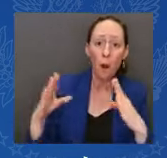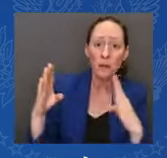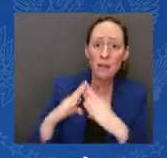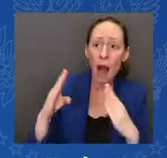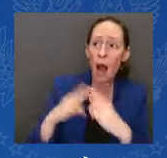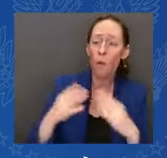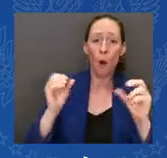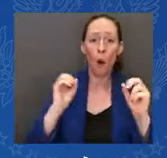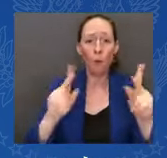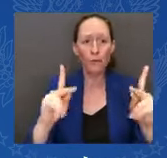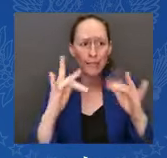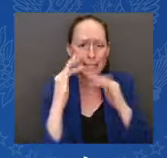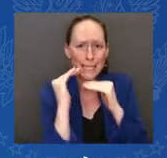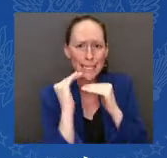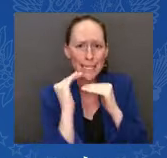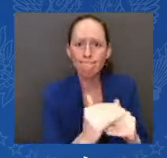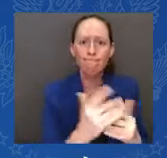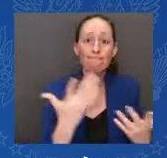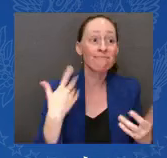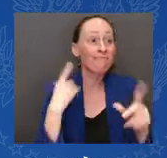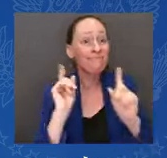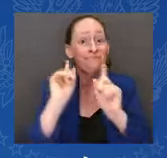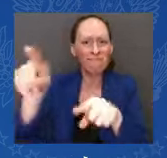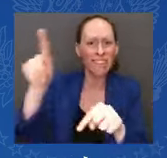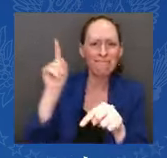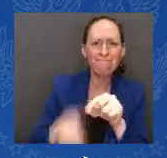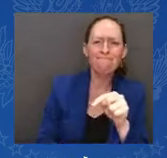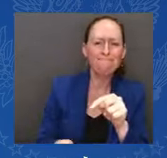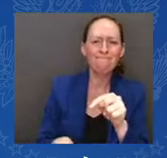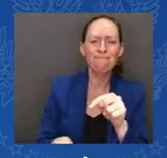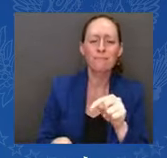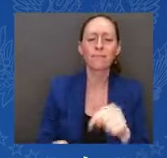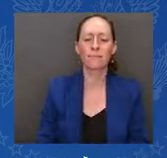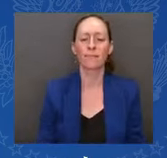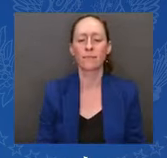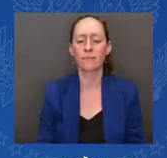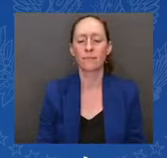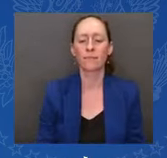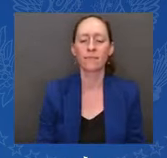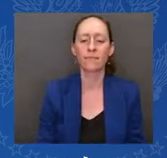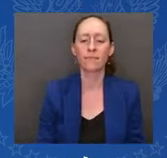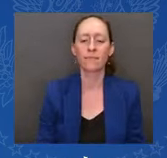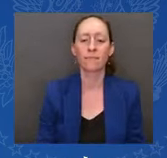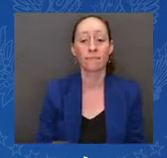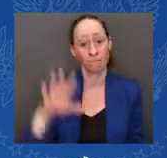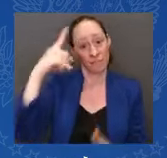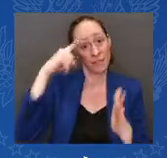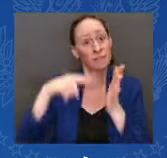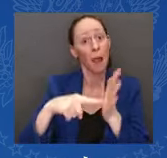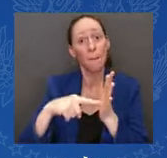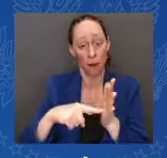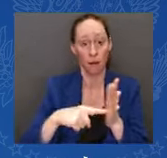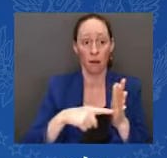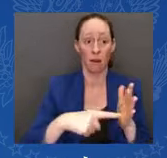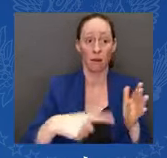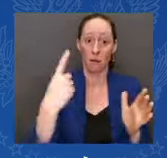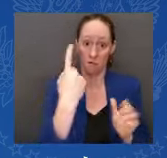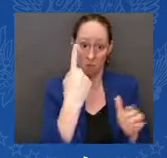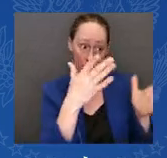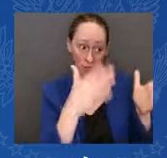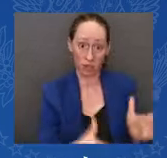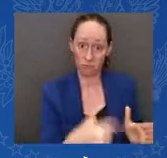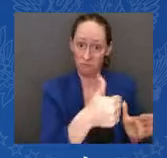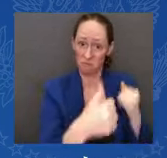in their family to go to college, gets the same grades and test scores as a wealthy kid, whose whole family's gone to the most elite colleges